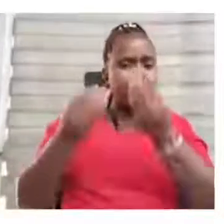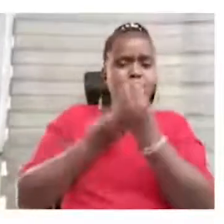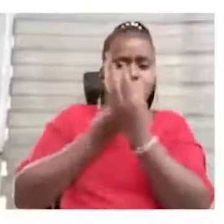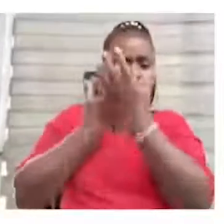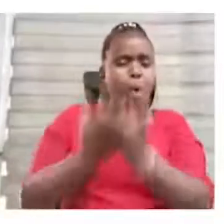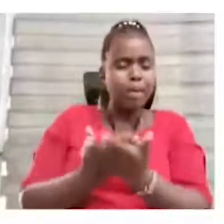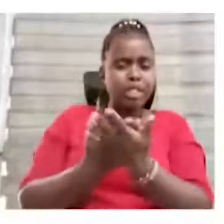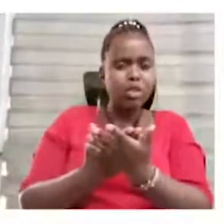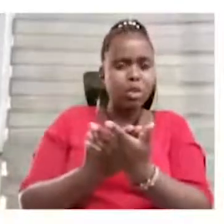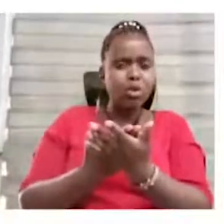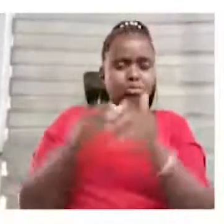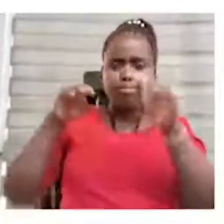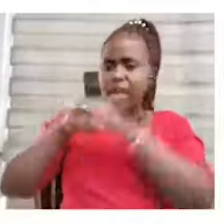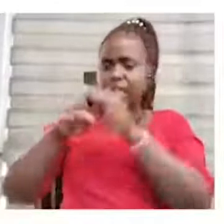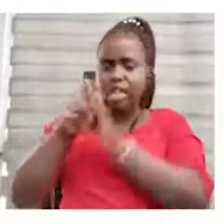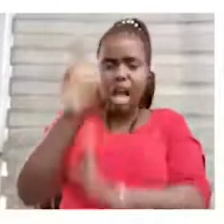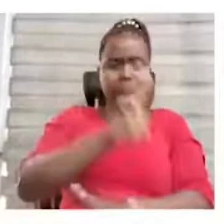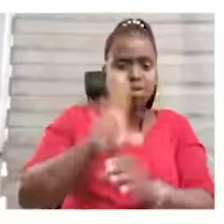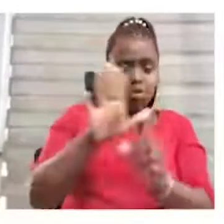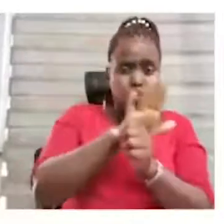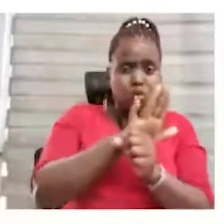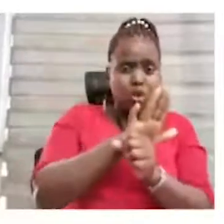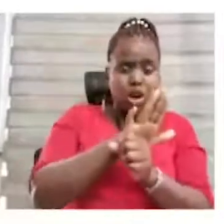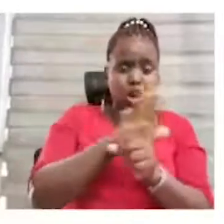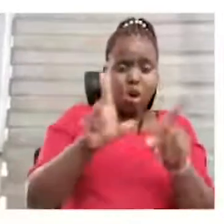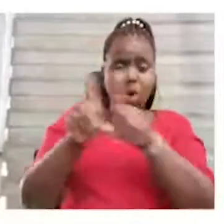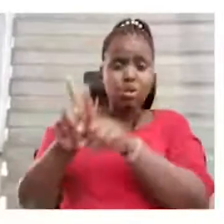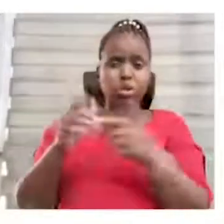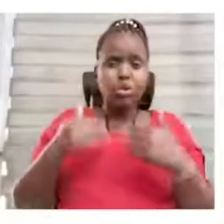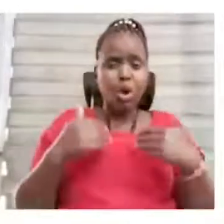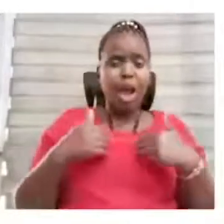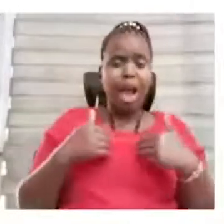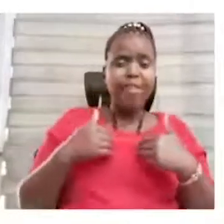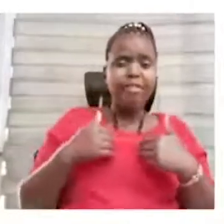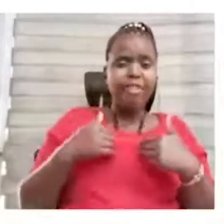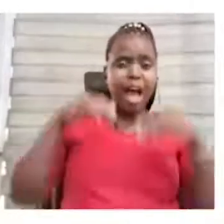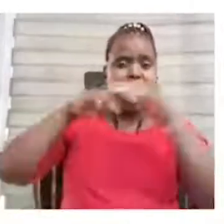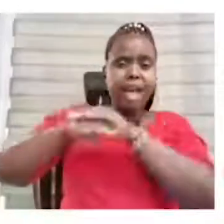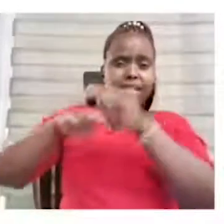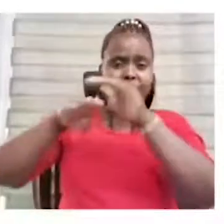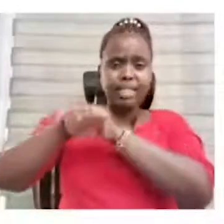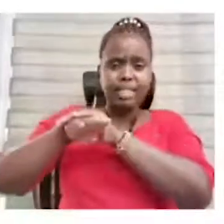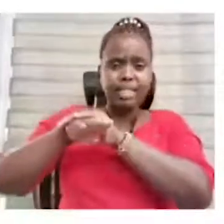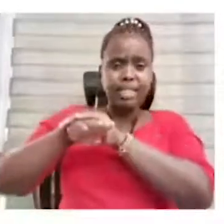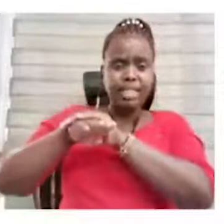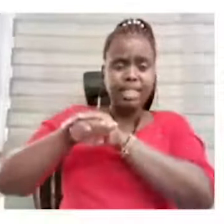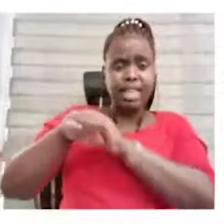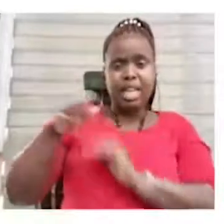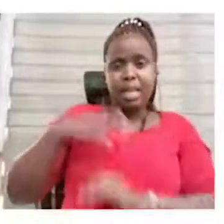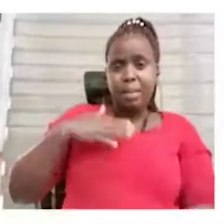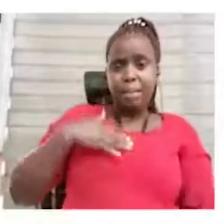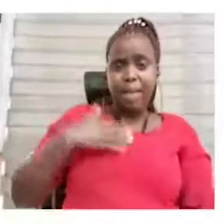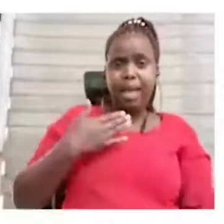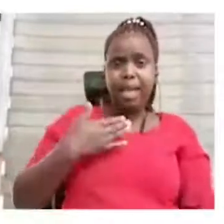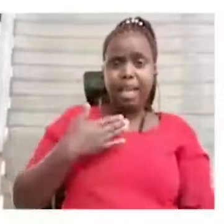accessible and useful. And I'm not sure we had like the accessibility pure angle in mind when we came up with